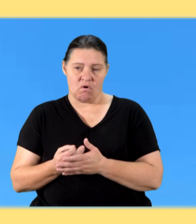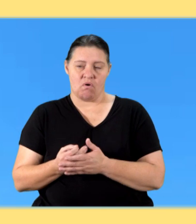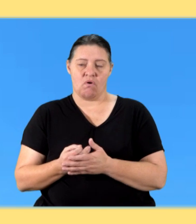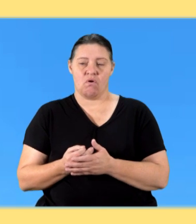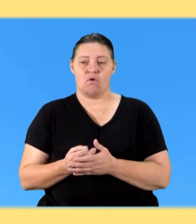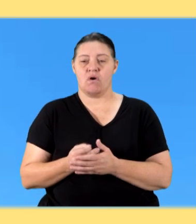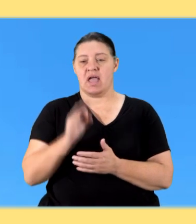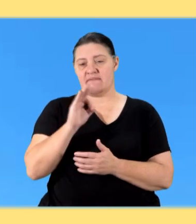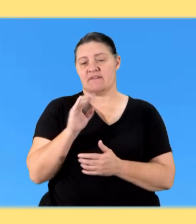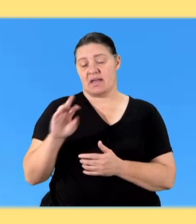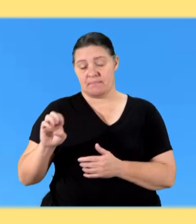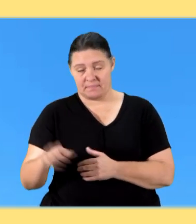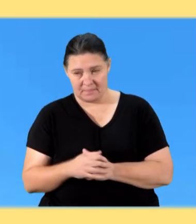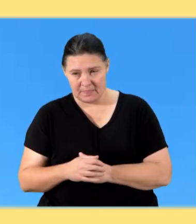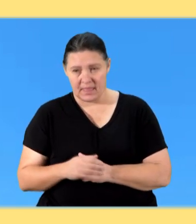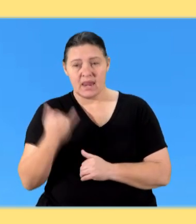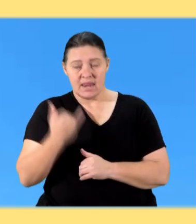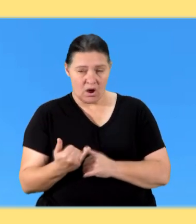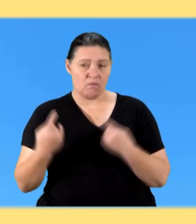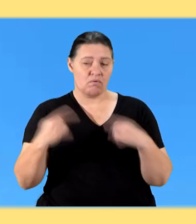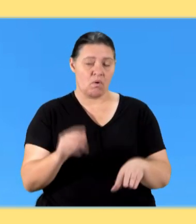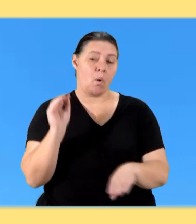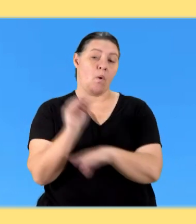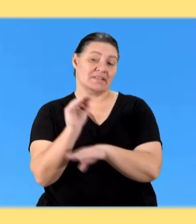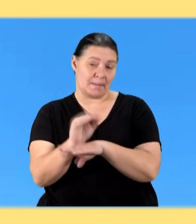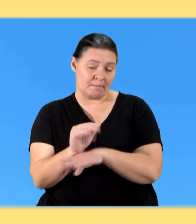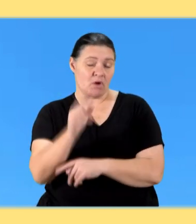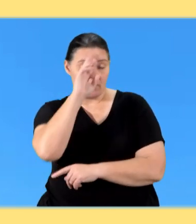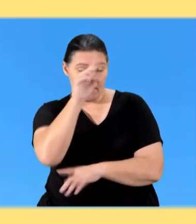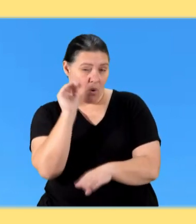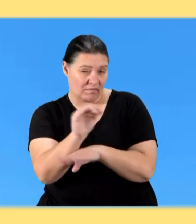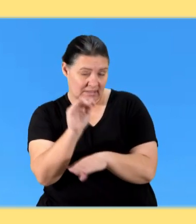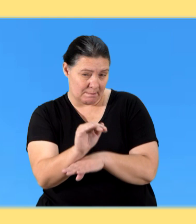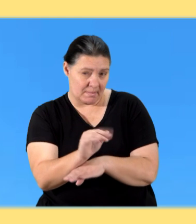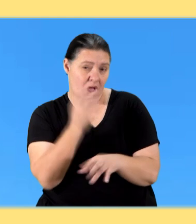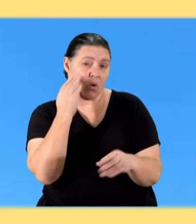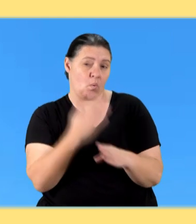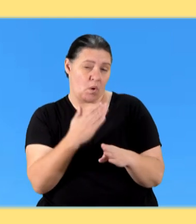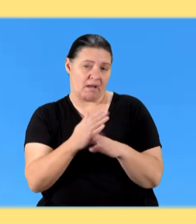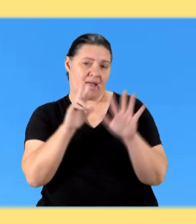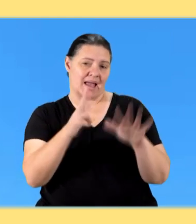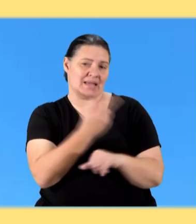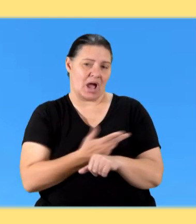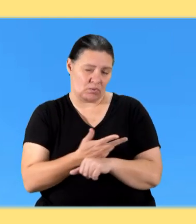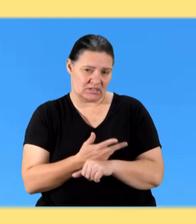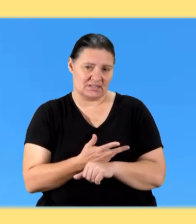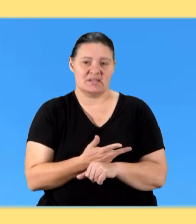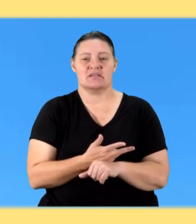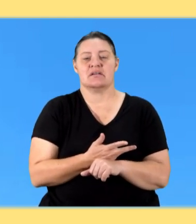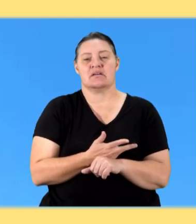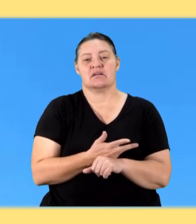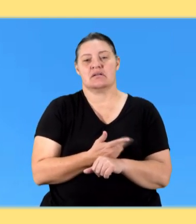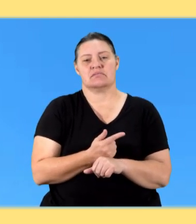time for F File. I would then come to the overtime. Remember the overtime? He has worked 8